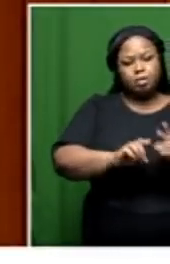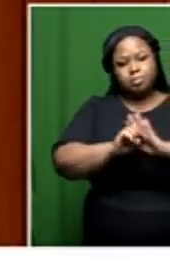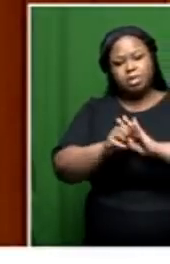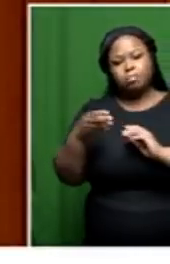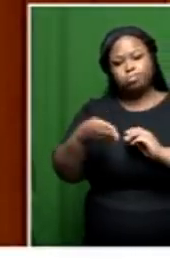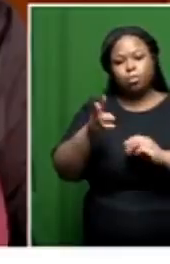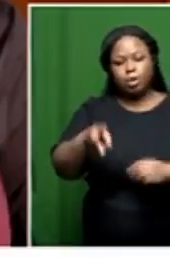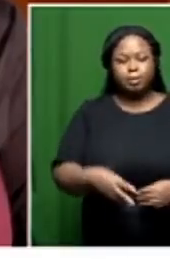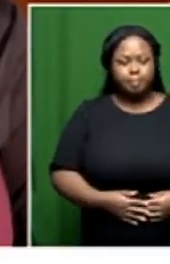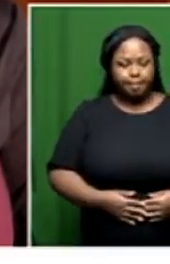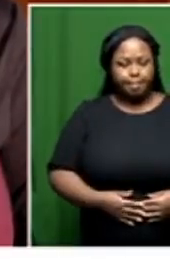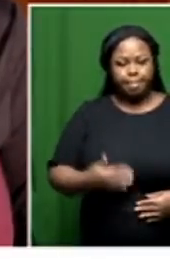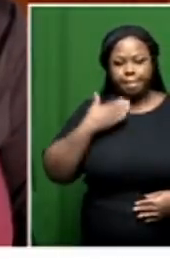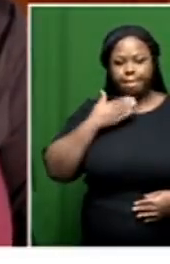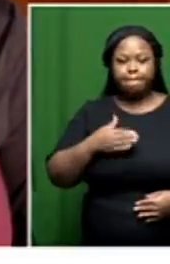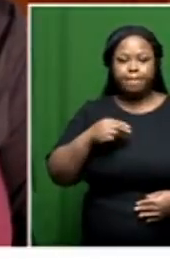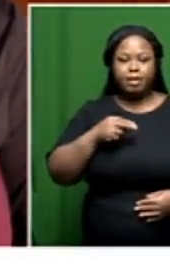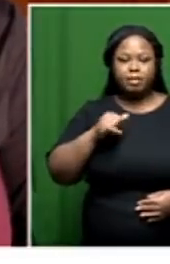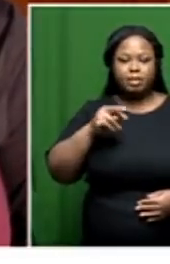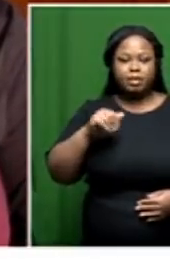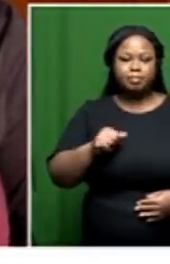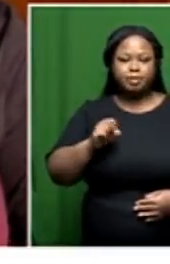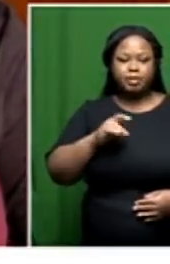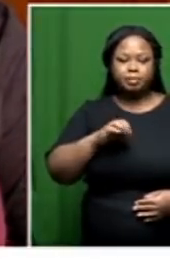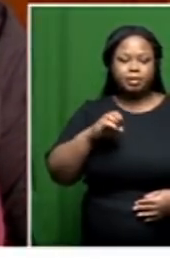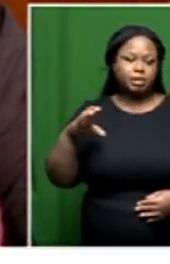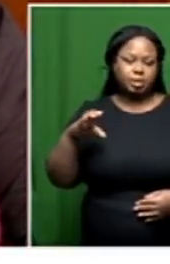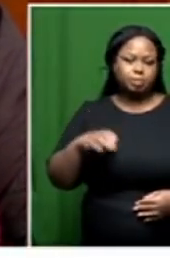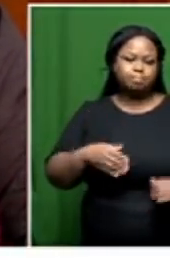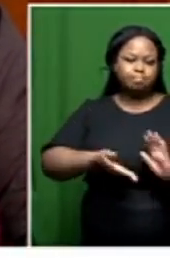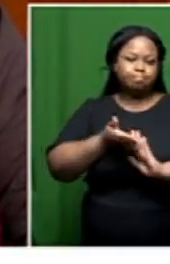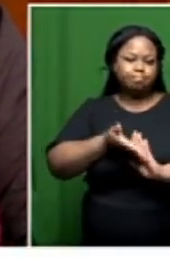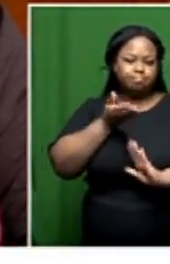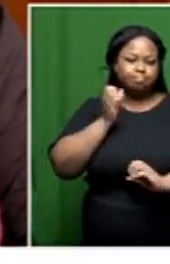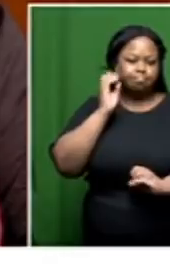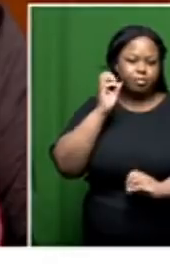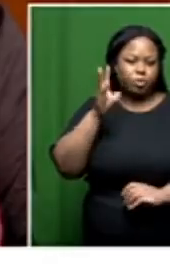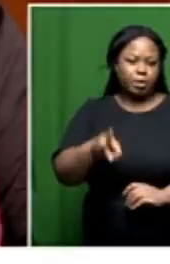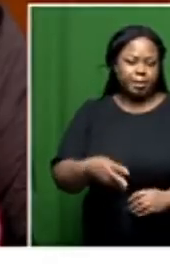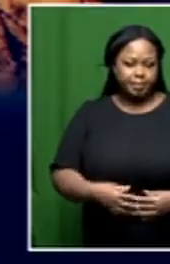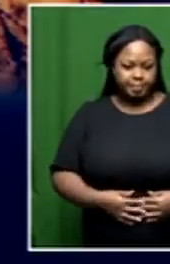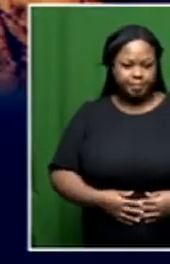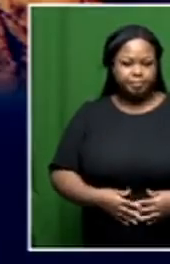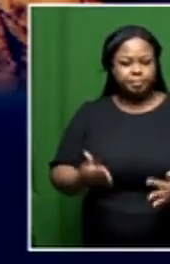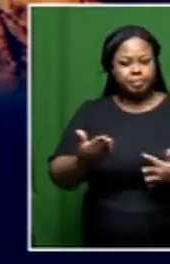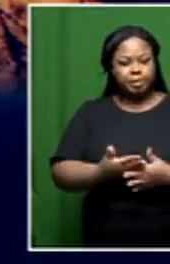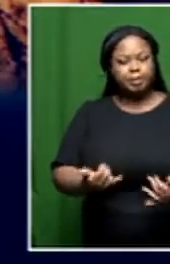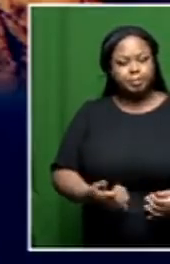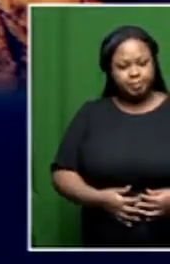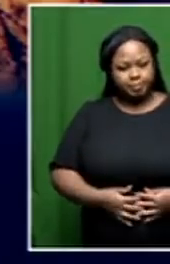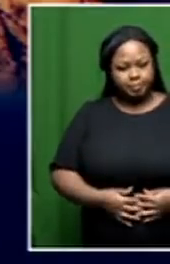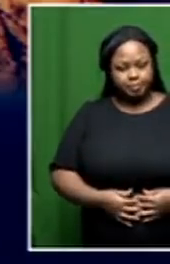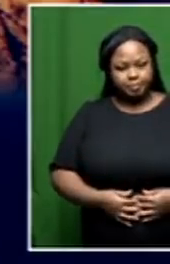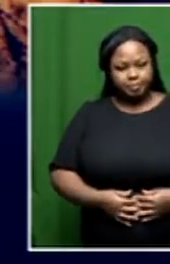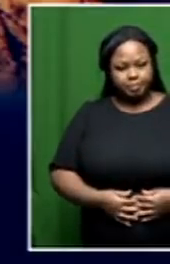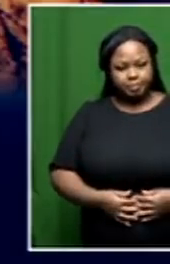well. Thank you so much, Hasina Gori, and of course SABC will keep you up to speed with those developments. Let's take a quick break.